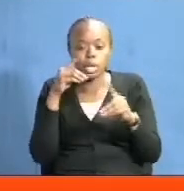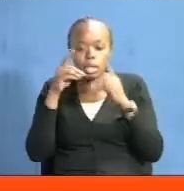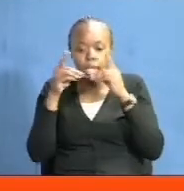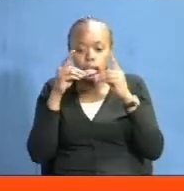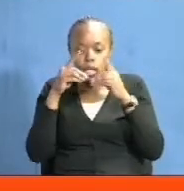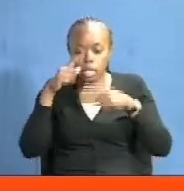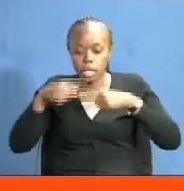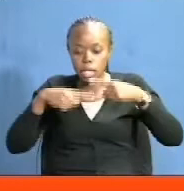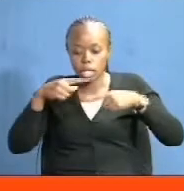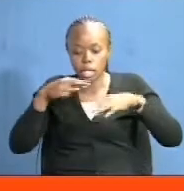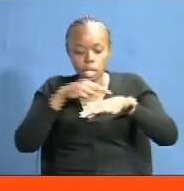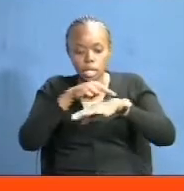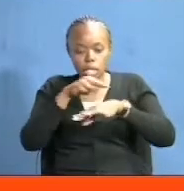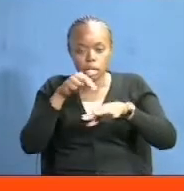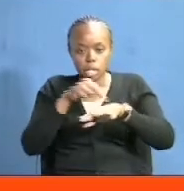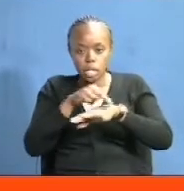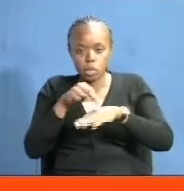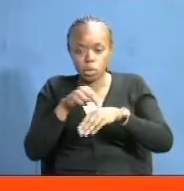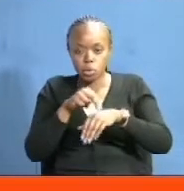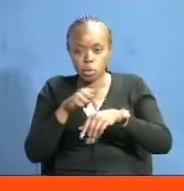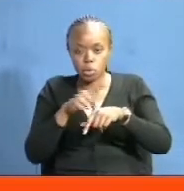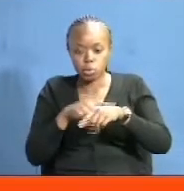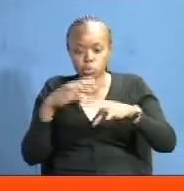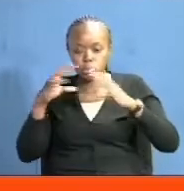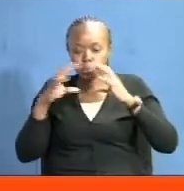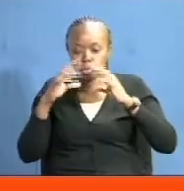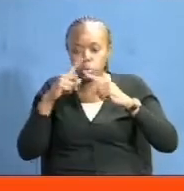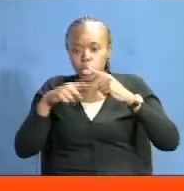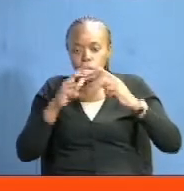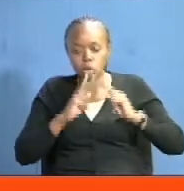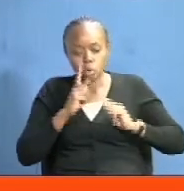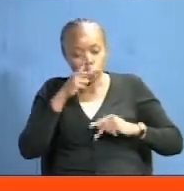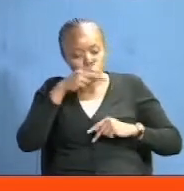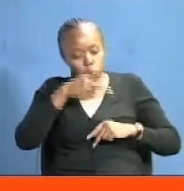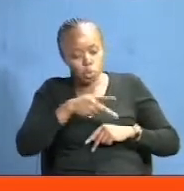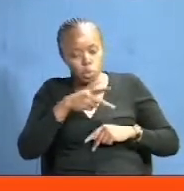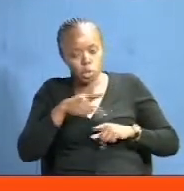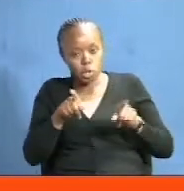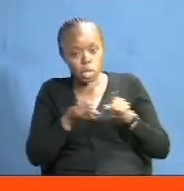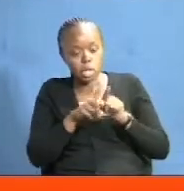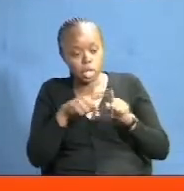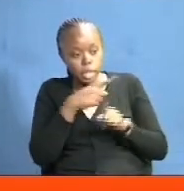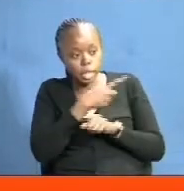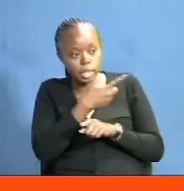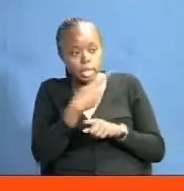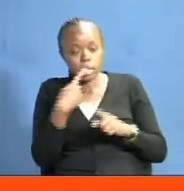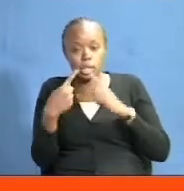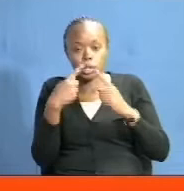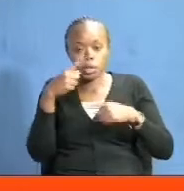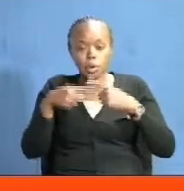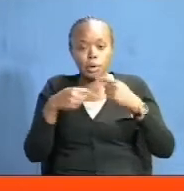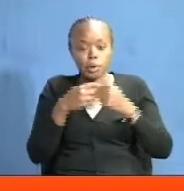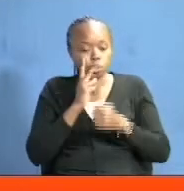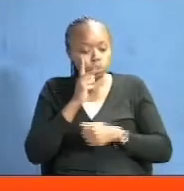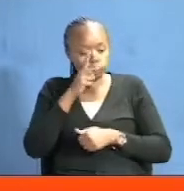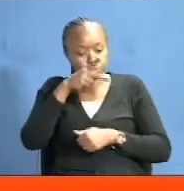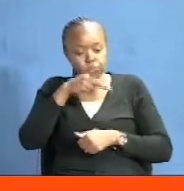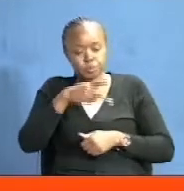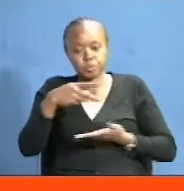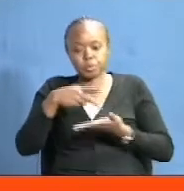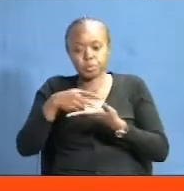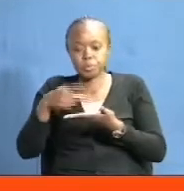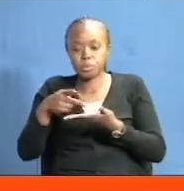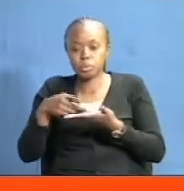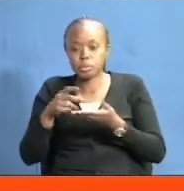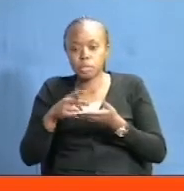national debates. When we talk about fuel prices, student leaders should be on the forefront of talking about fuel prices, because